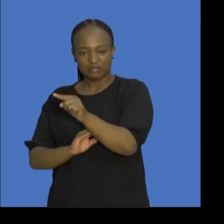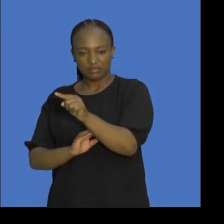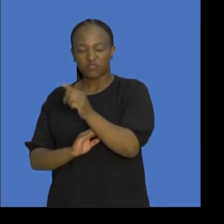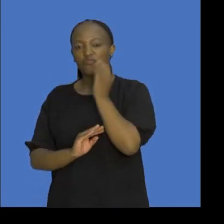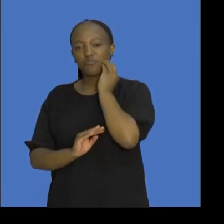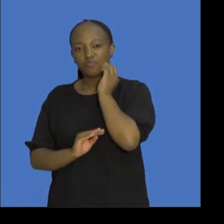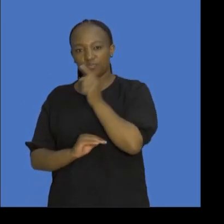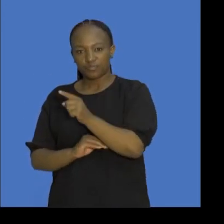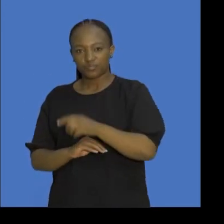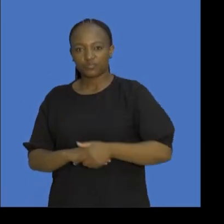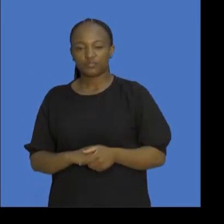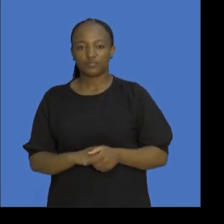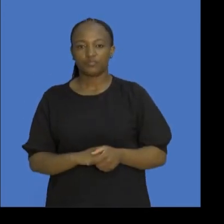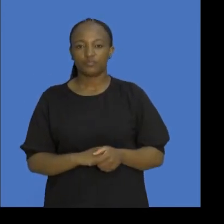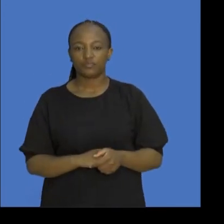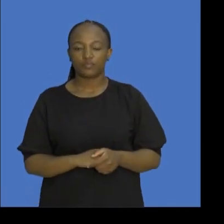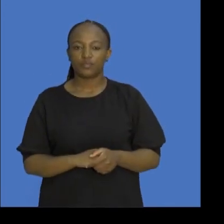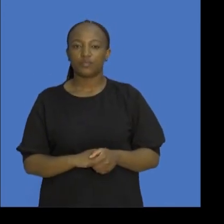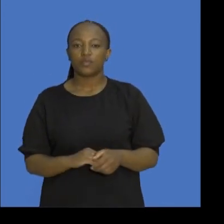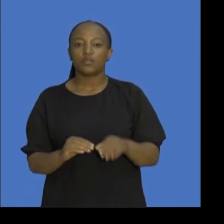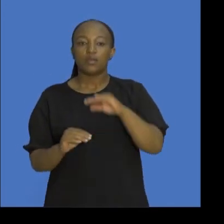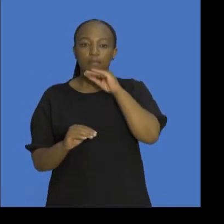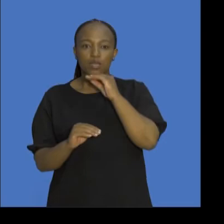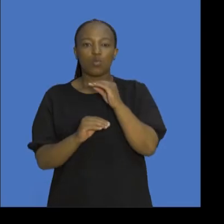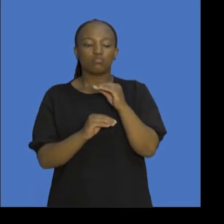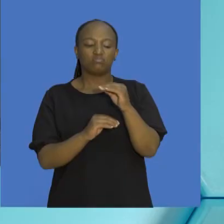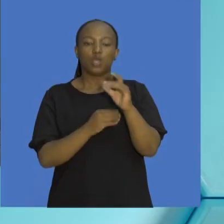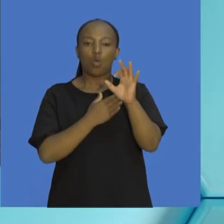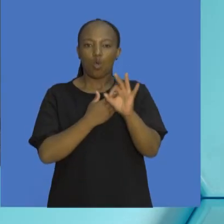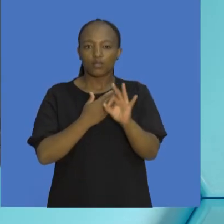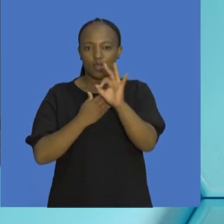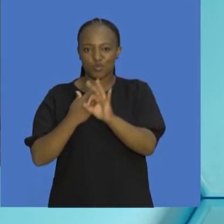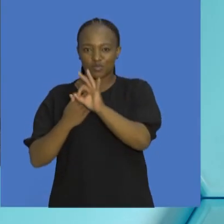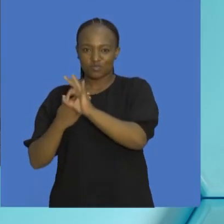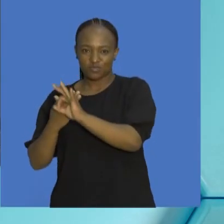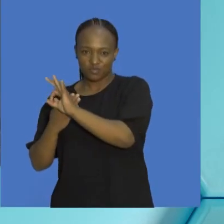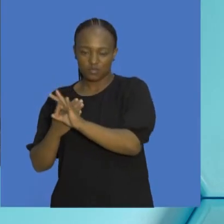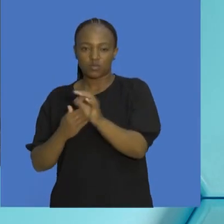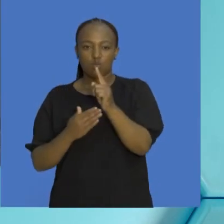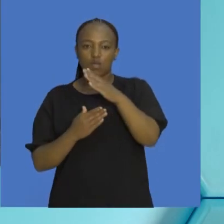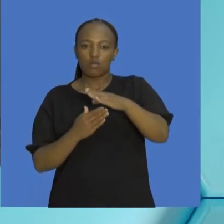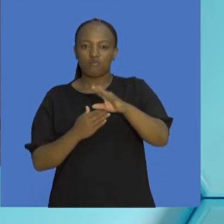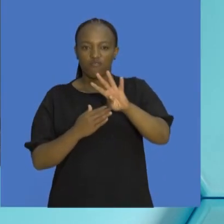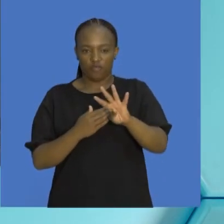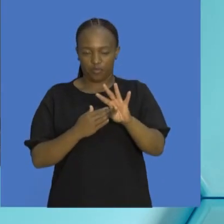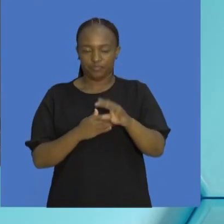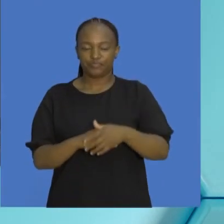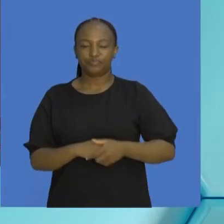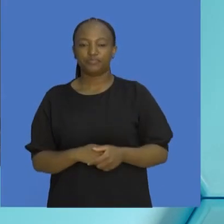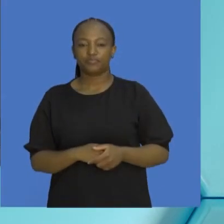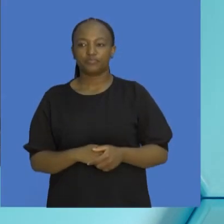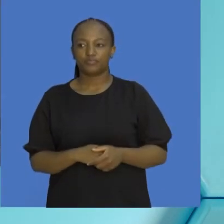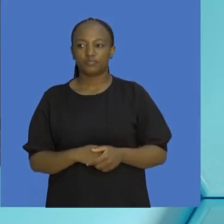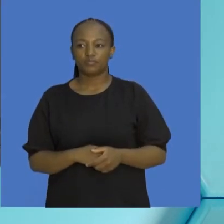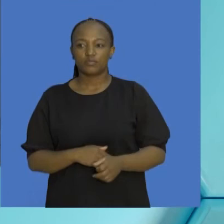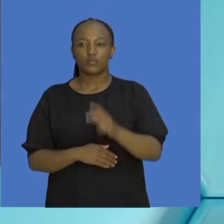another 25% of data, which is our quarters. Okay, let's see how